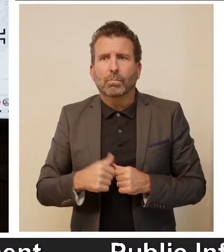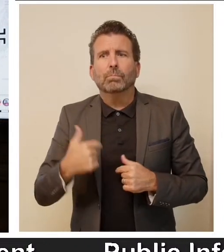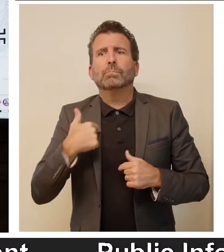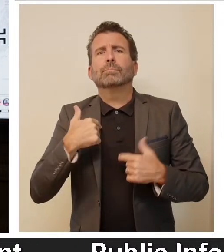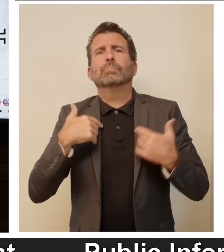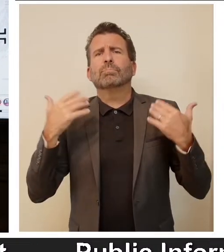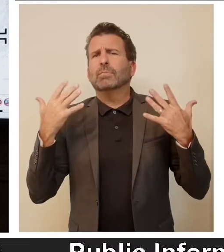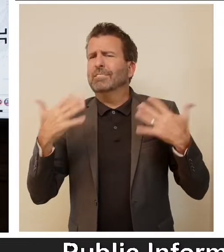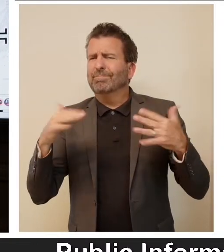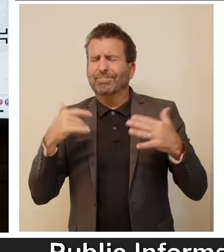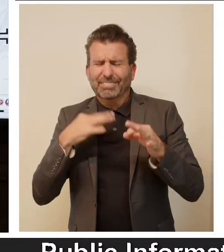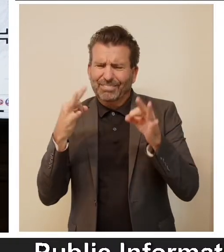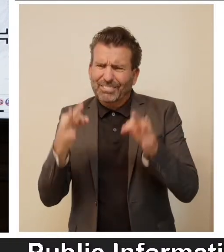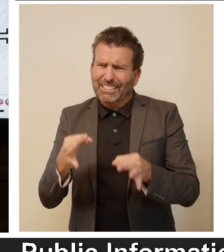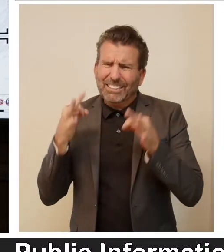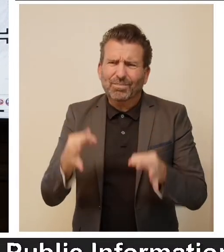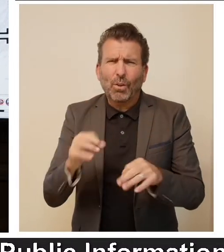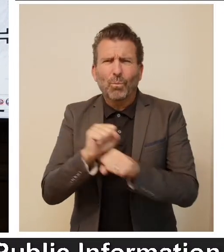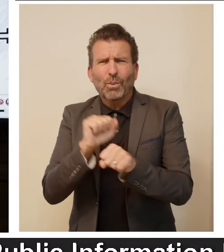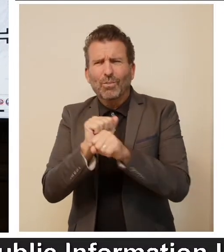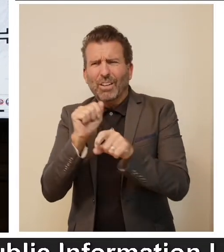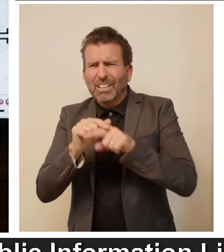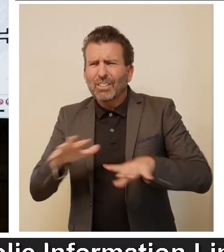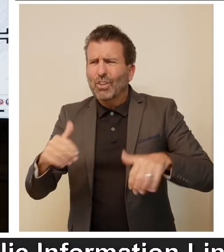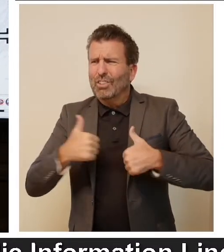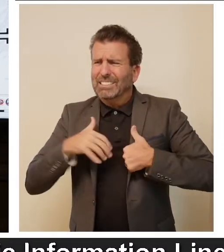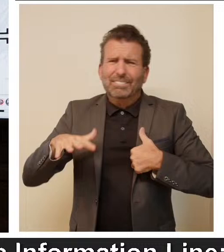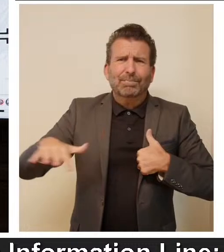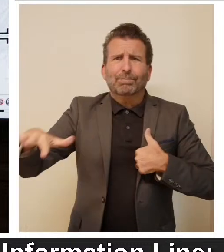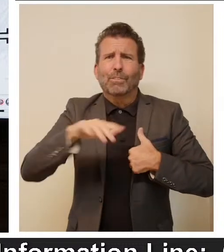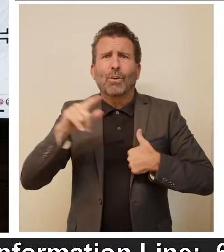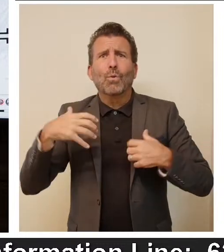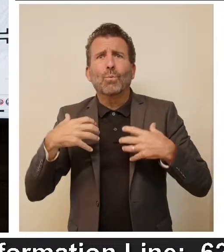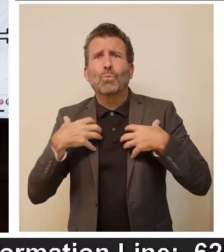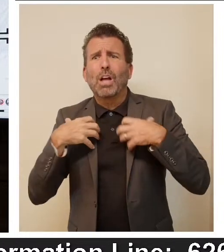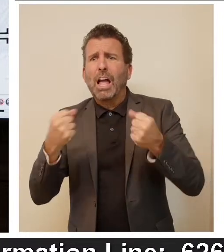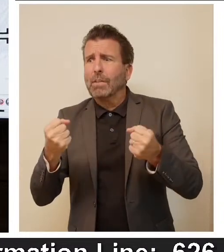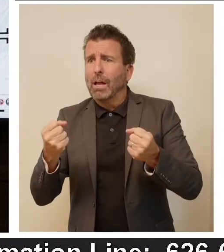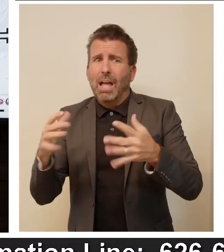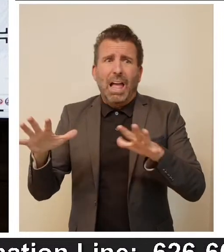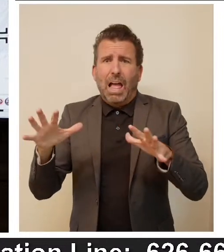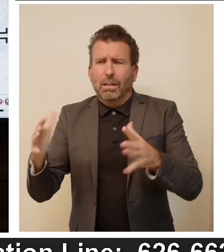agencies involved to make the recovery process run as smoothly as possible.